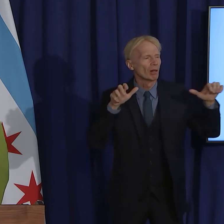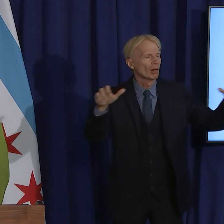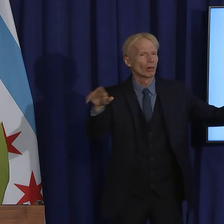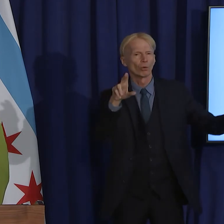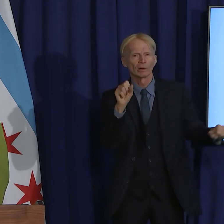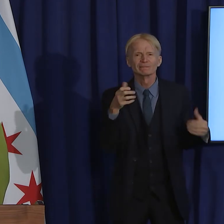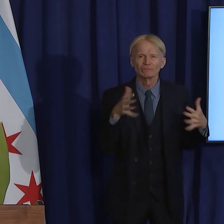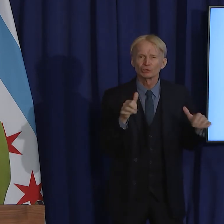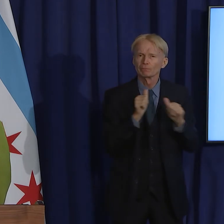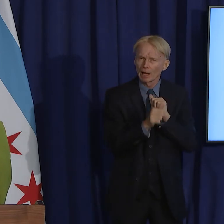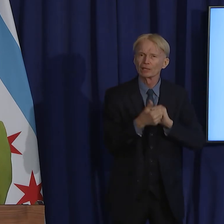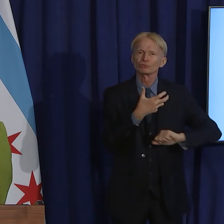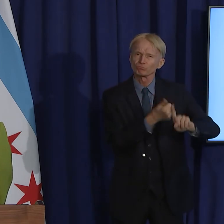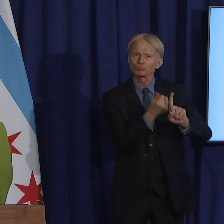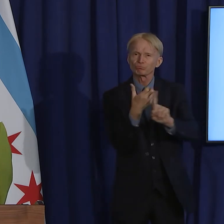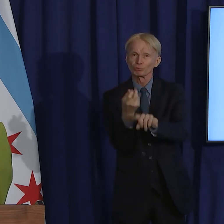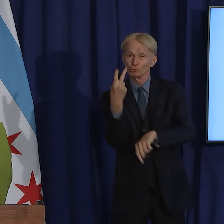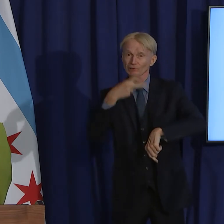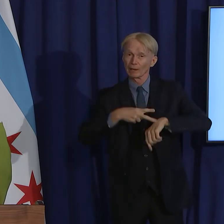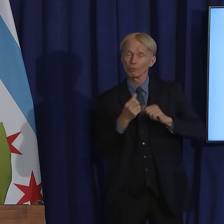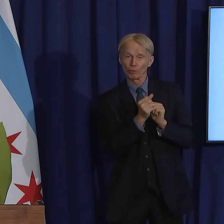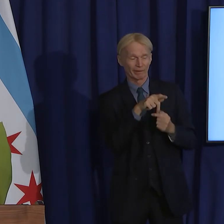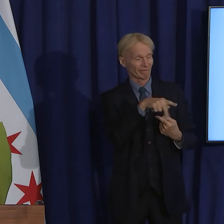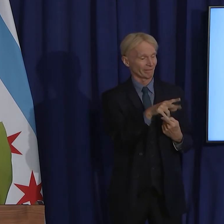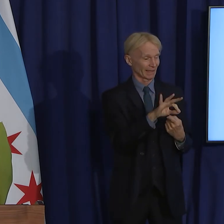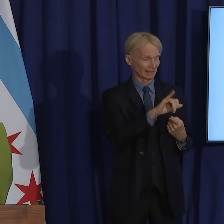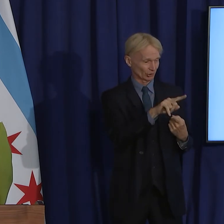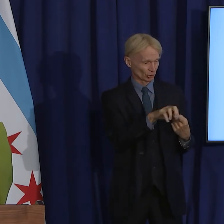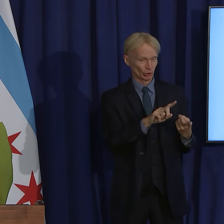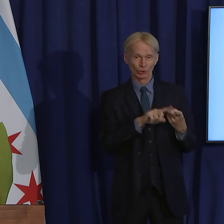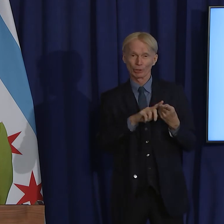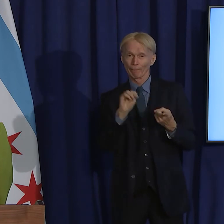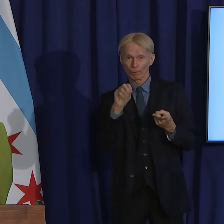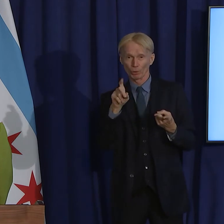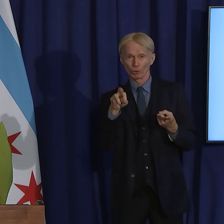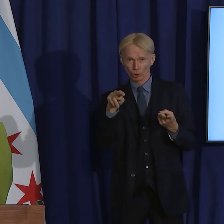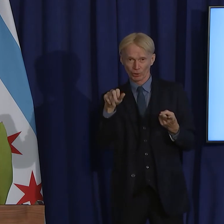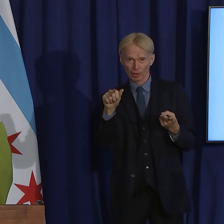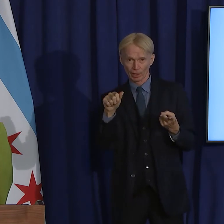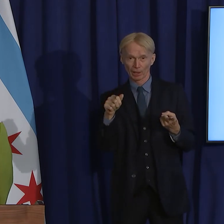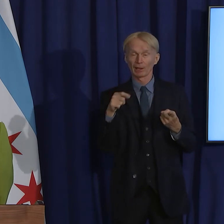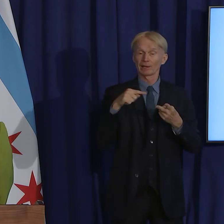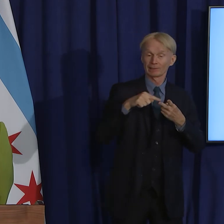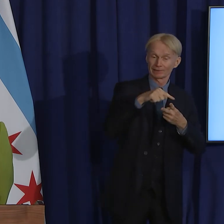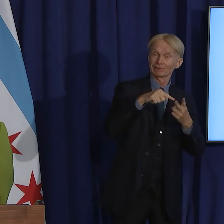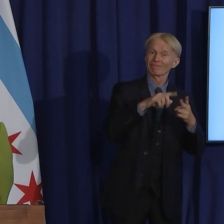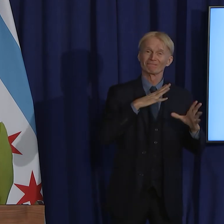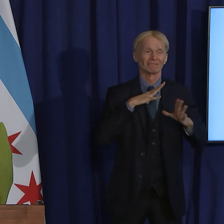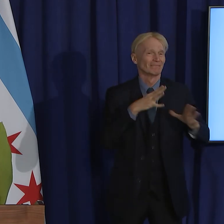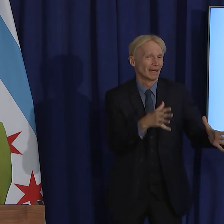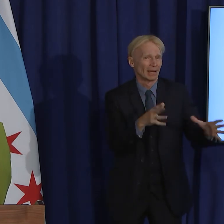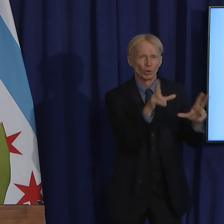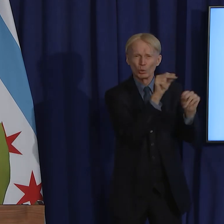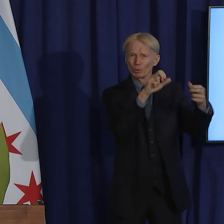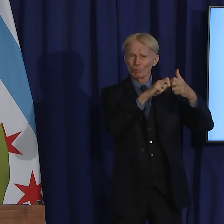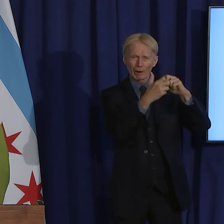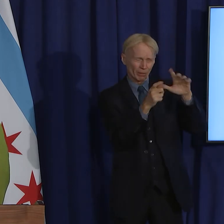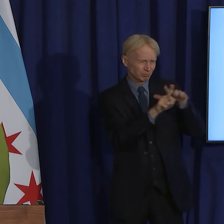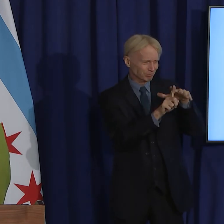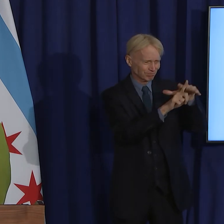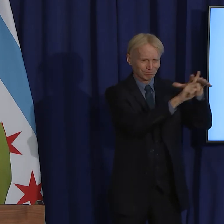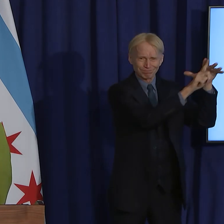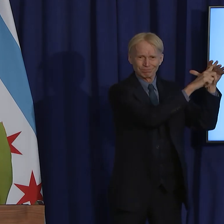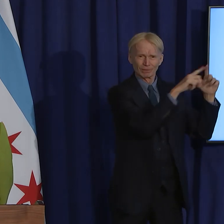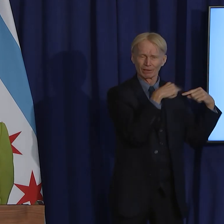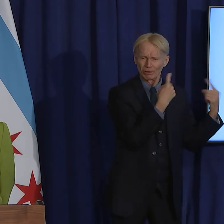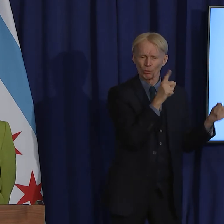I do want to underscore that we've seen no concerns of this related to Pfizer or for Moderna in 180 million doses of